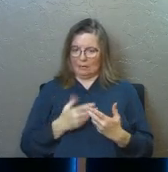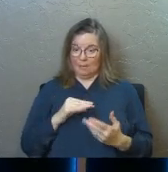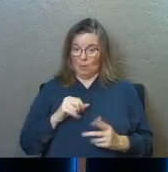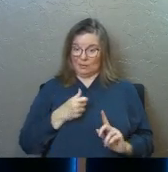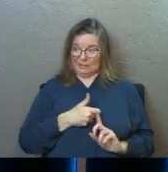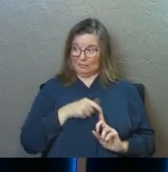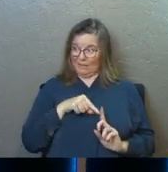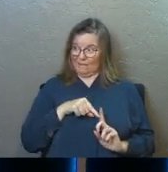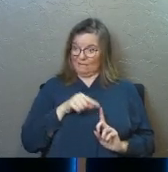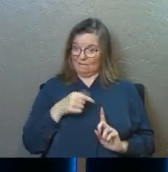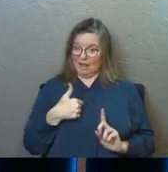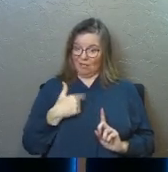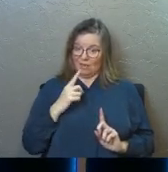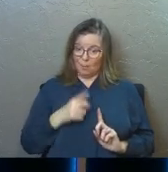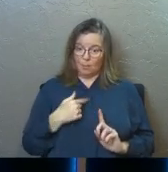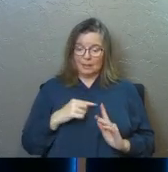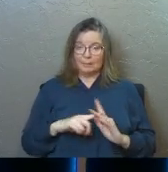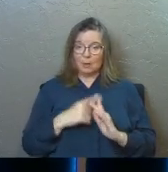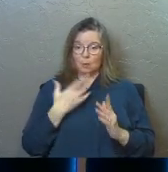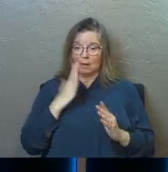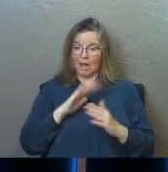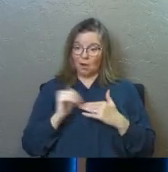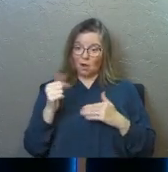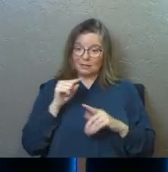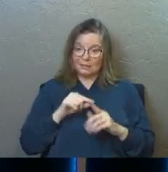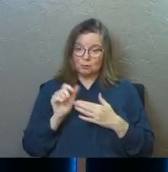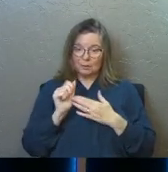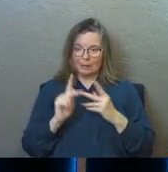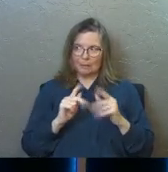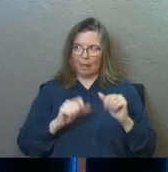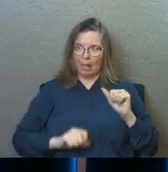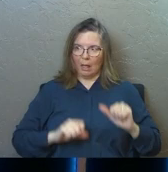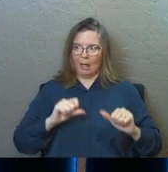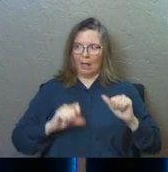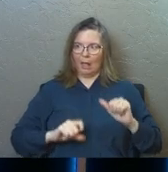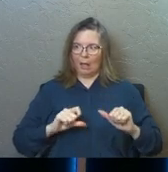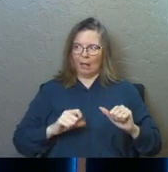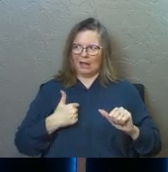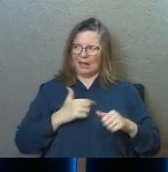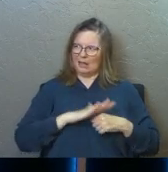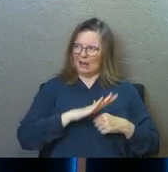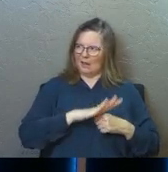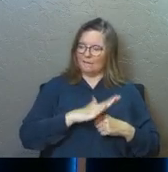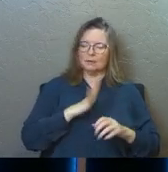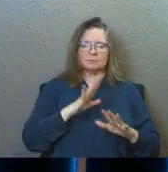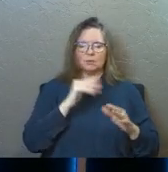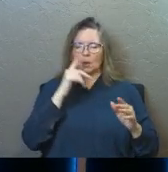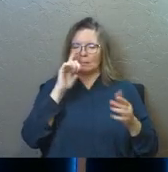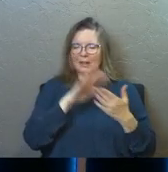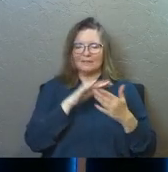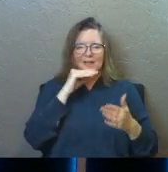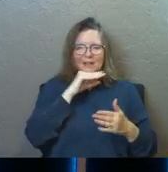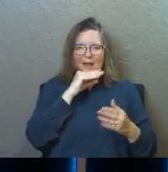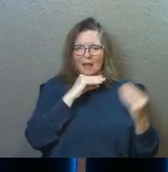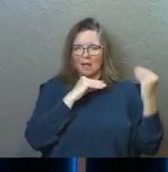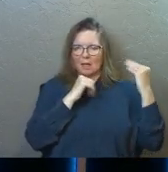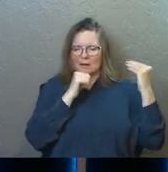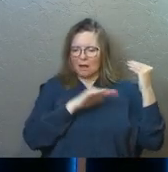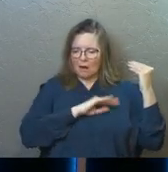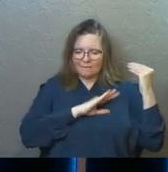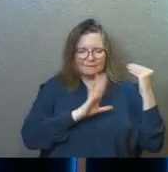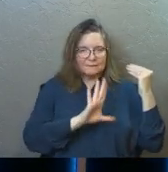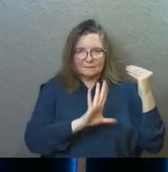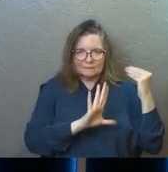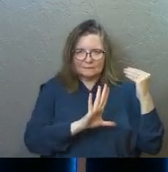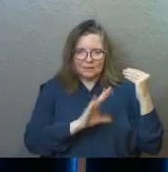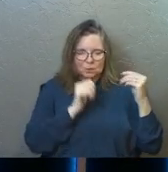Moses himself had these moments at the beginning of when God called him to lead his people out of Egypt. It's like, don't believe those lies. The enemy's telling you you're not enough. The enemy's